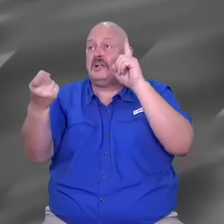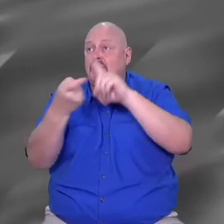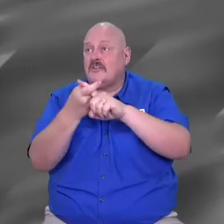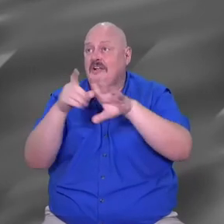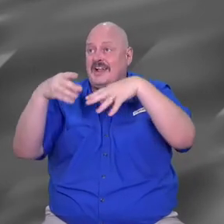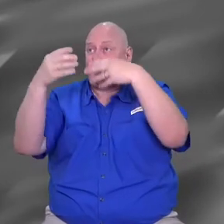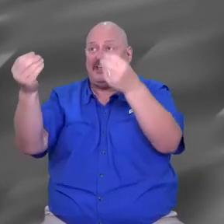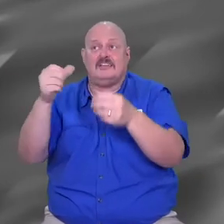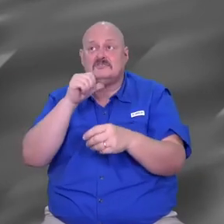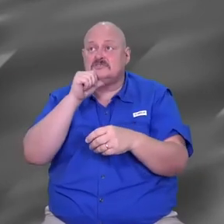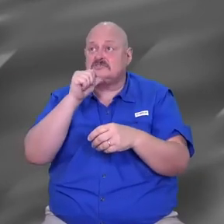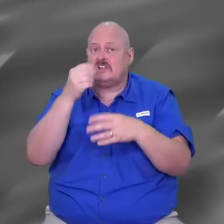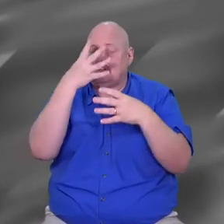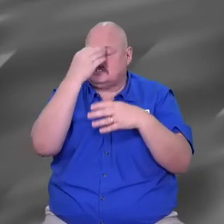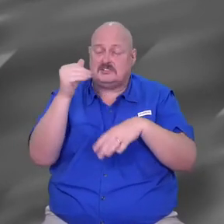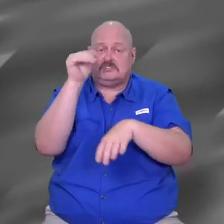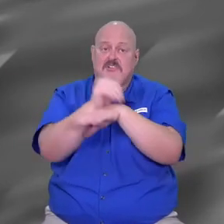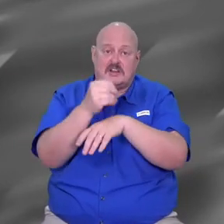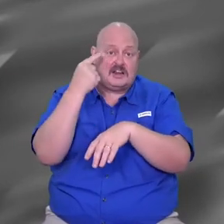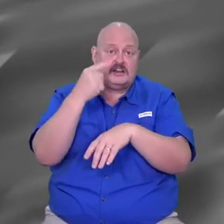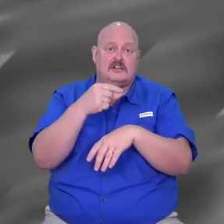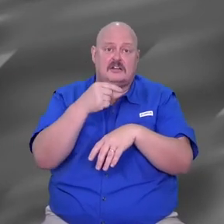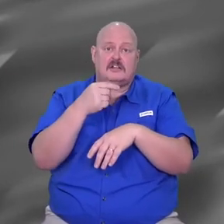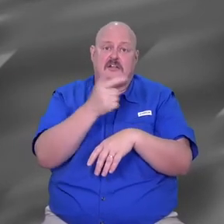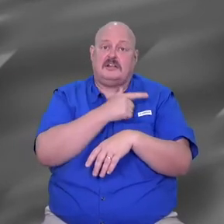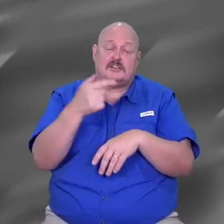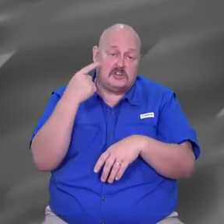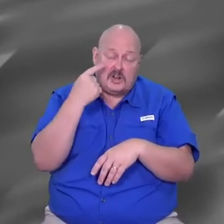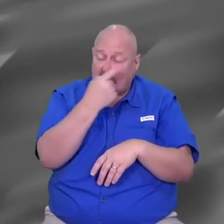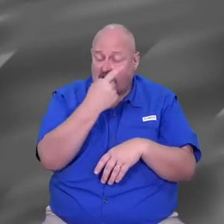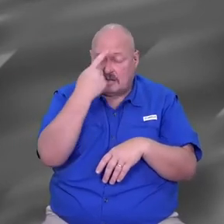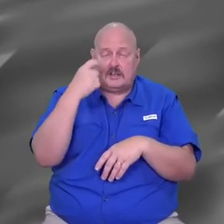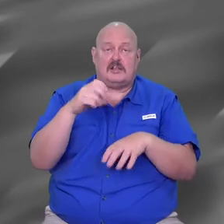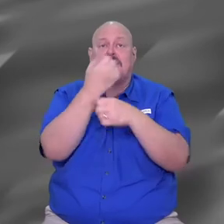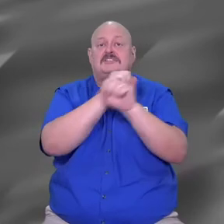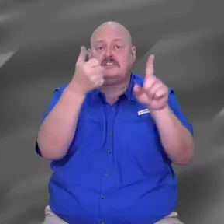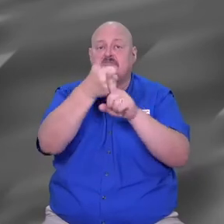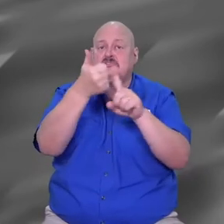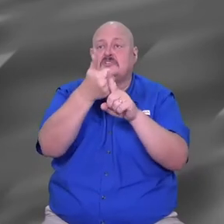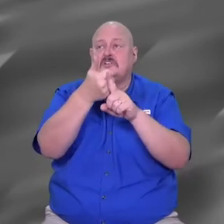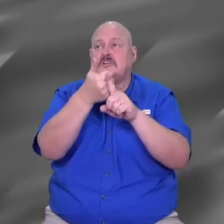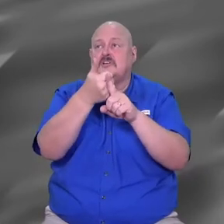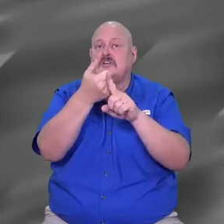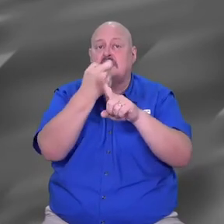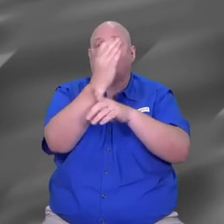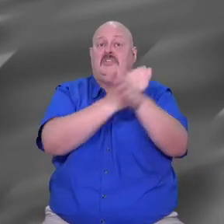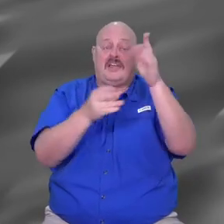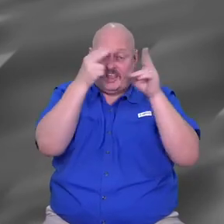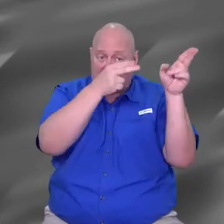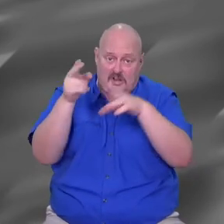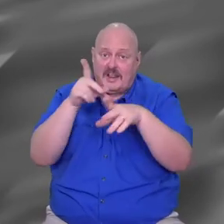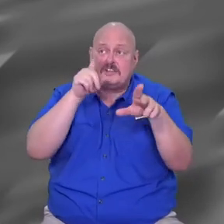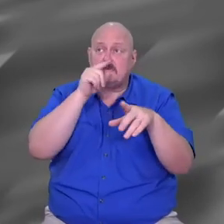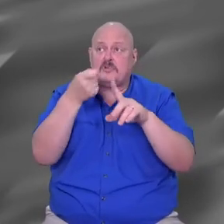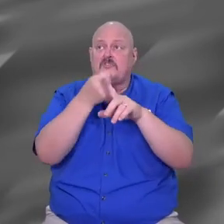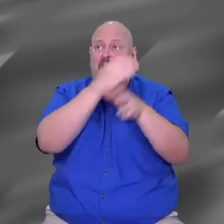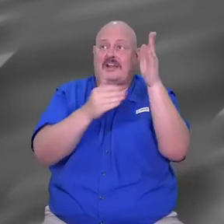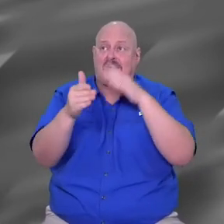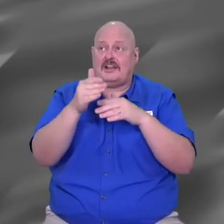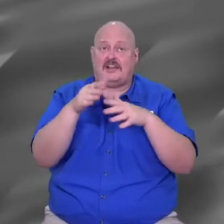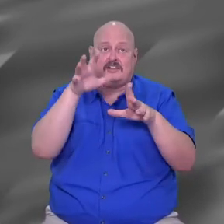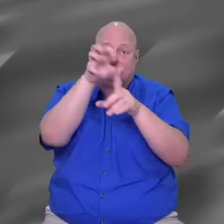Give not sleep to thine eyes, nor slumber to thine eyelids. Deliver thyself as a roe from the hand of the hunter, as the bird from the hand of the fowler.